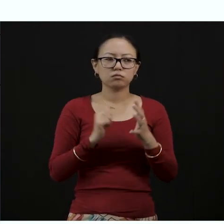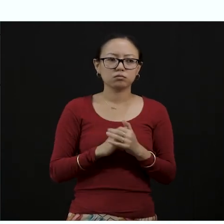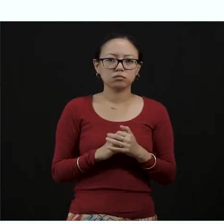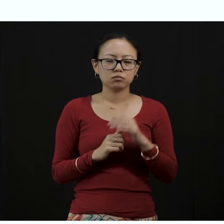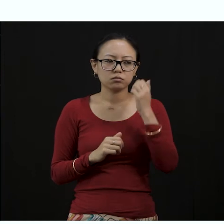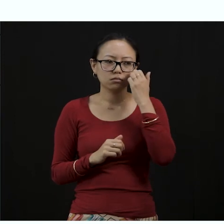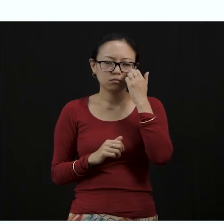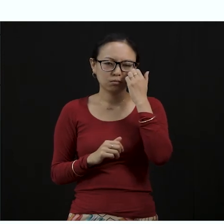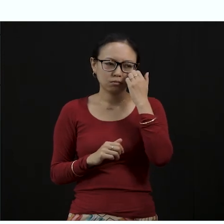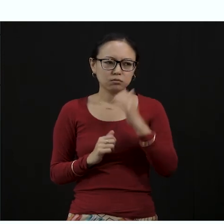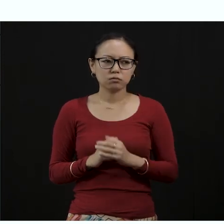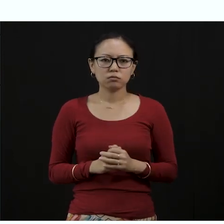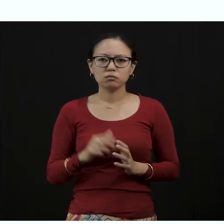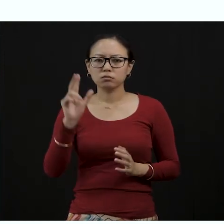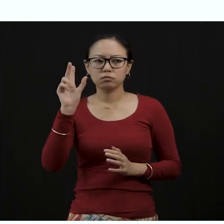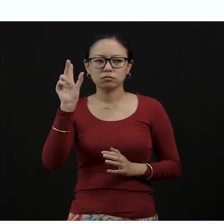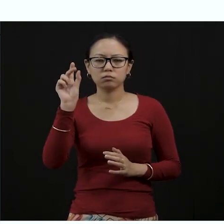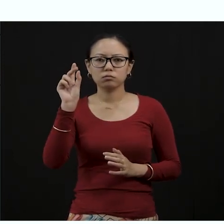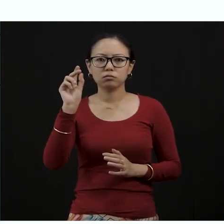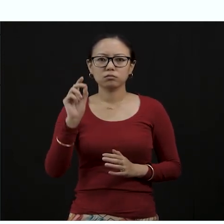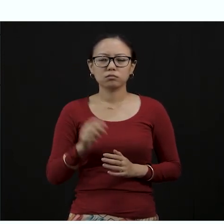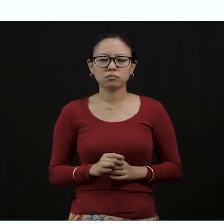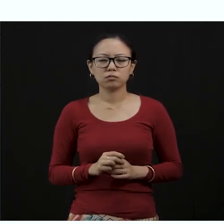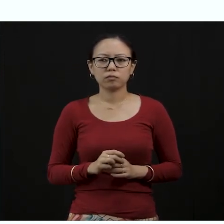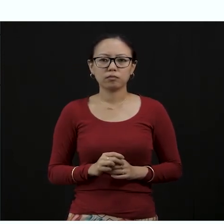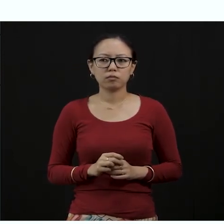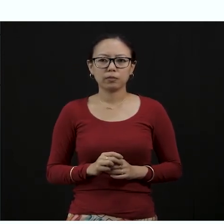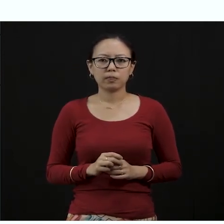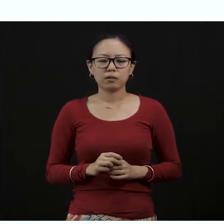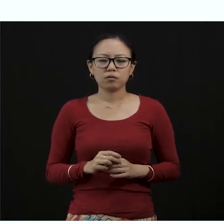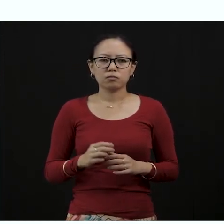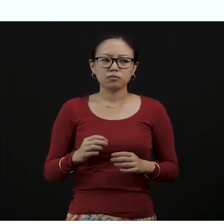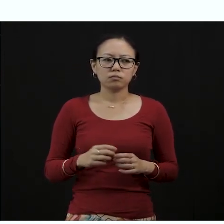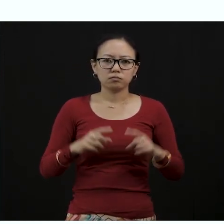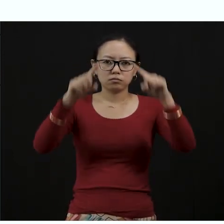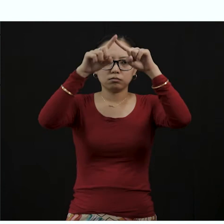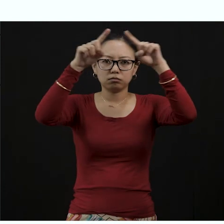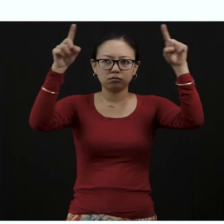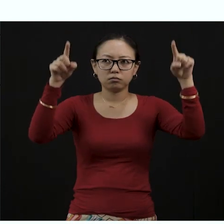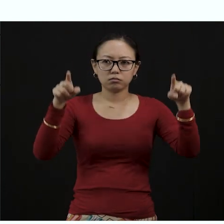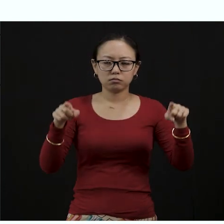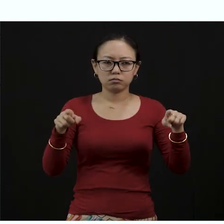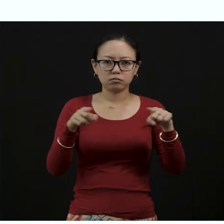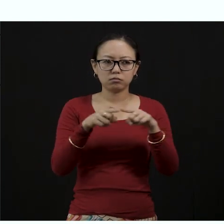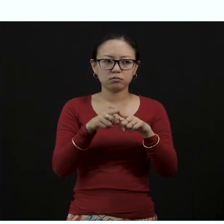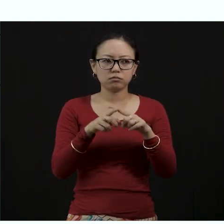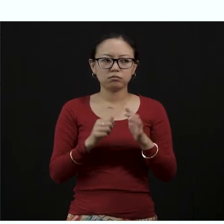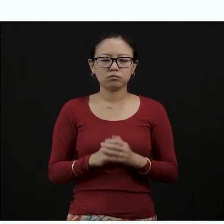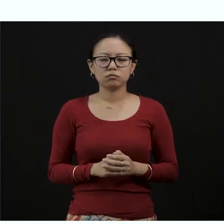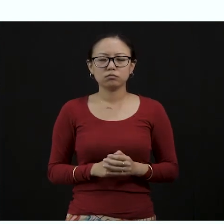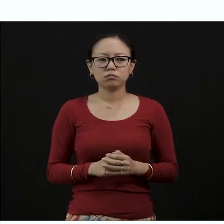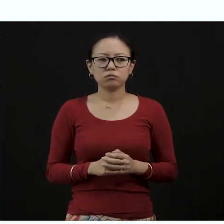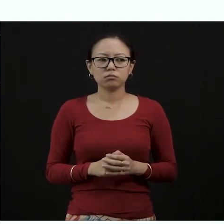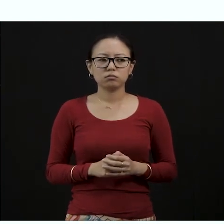Now we have the second one. If we look at the blue color, cyan color, this is